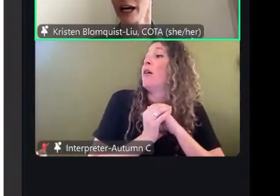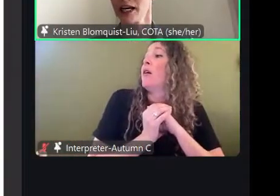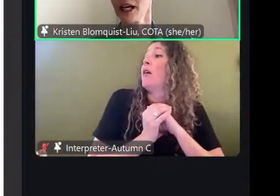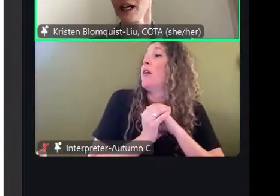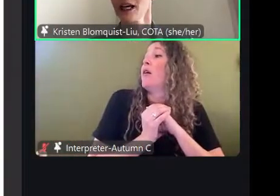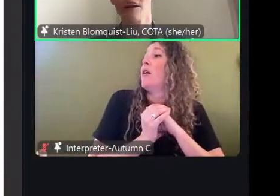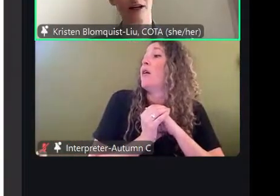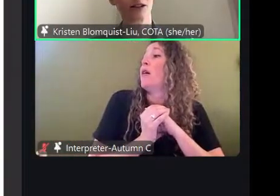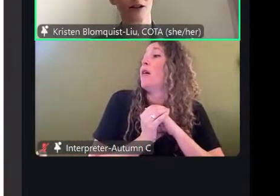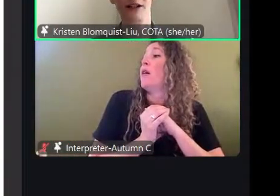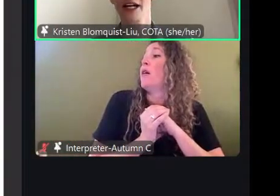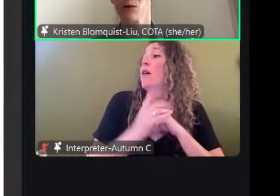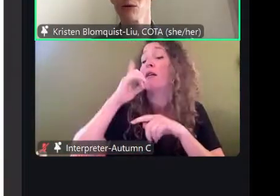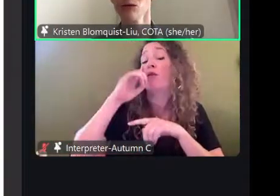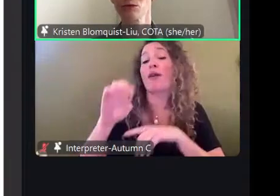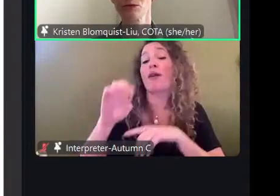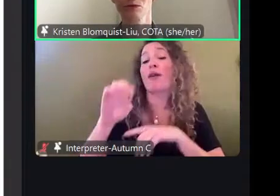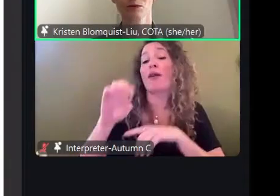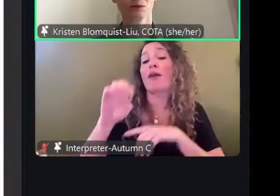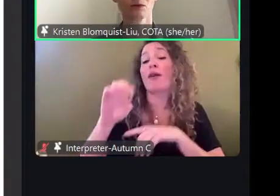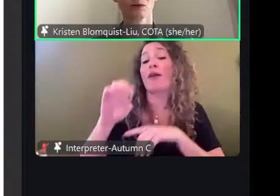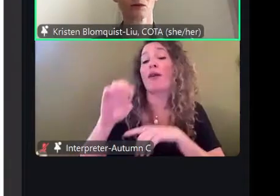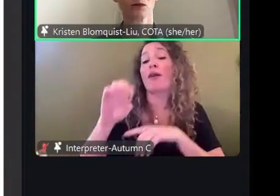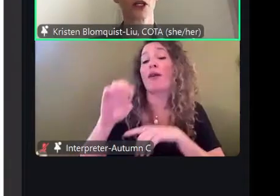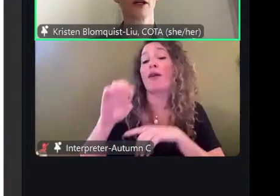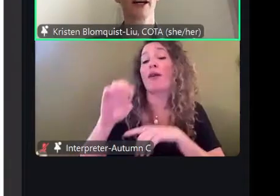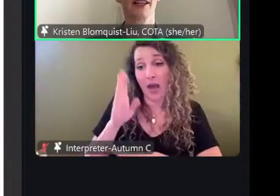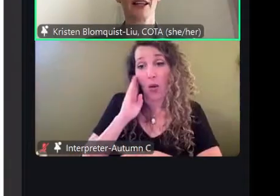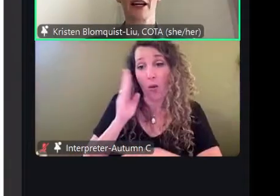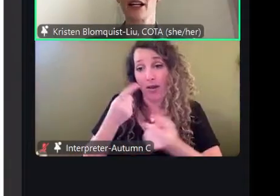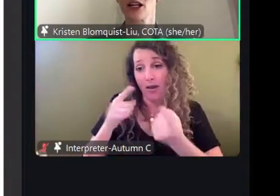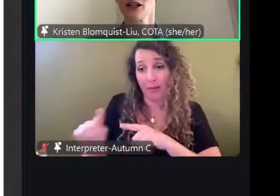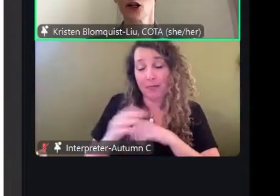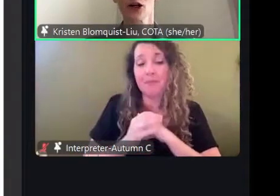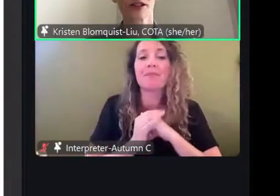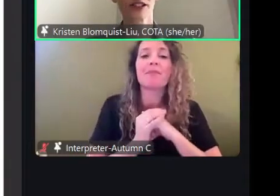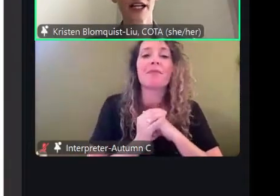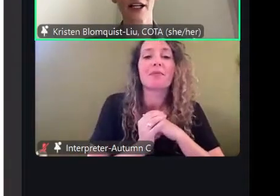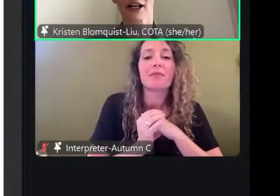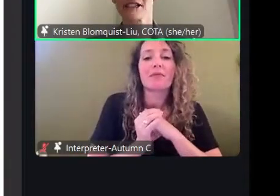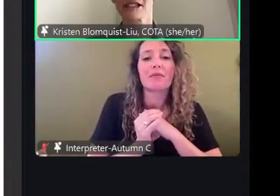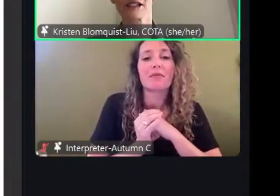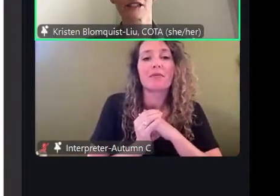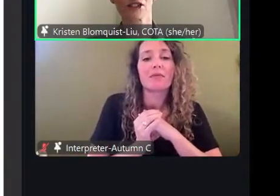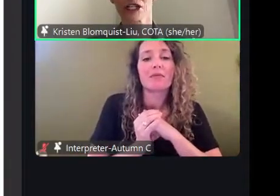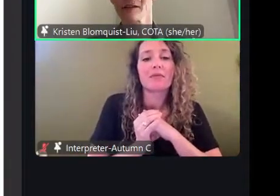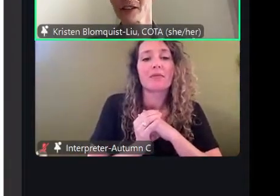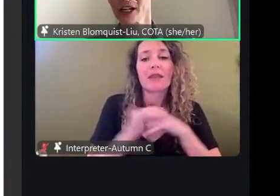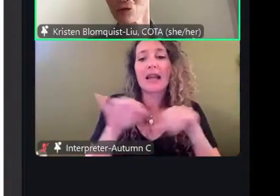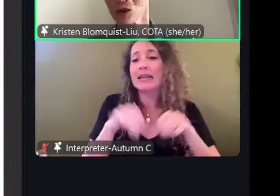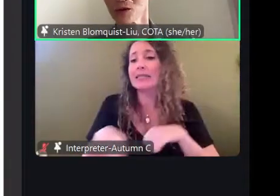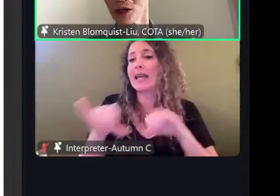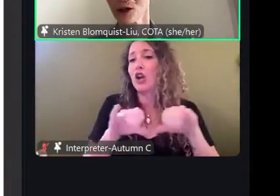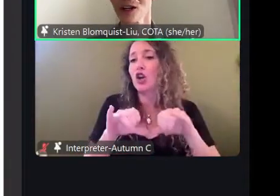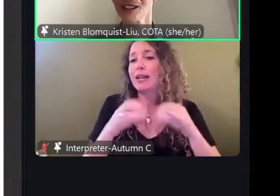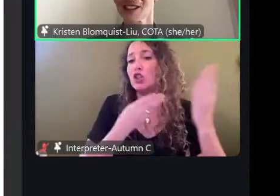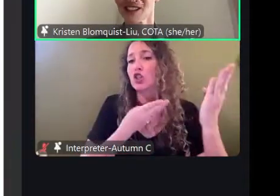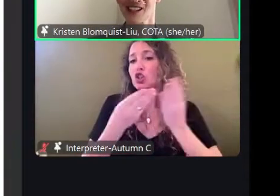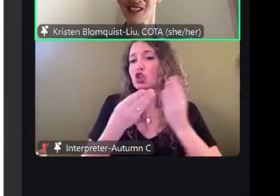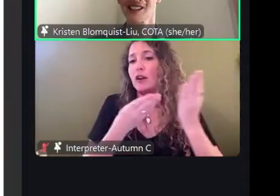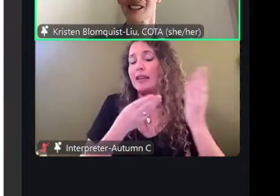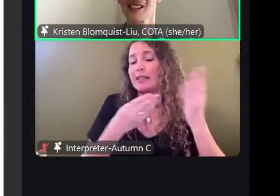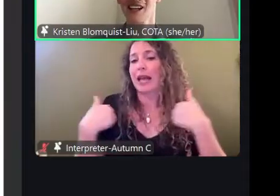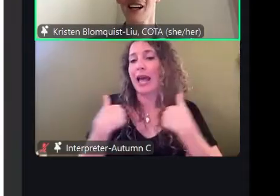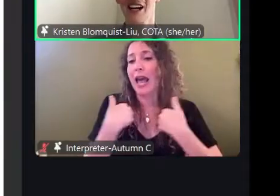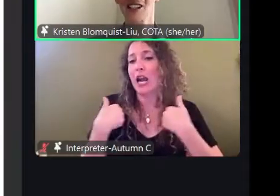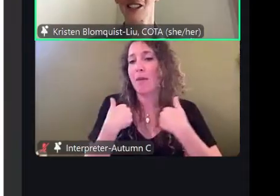to the exit if that was going to happen. And then standardizing service animal protocols.